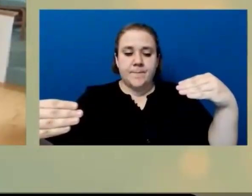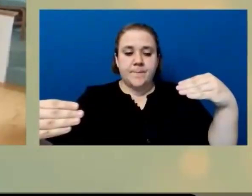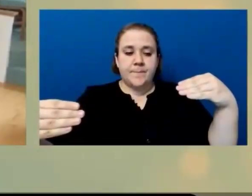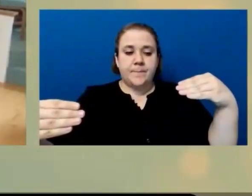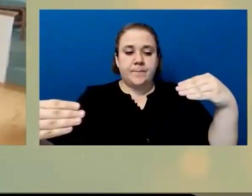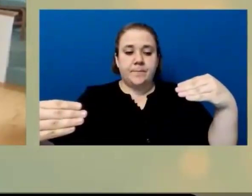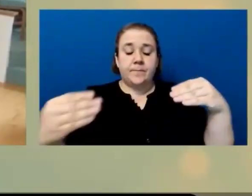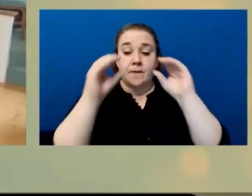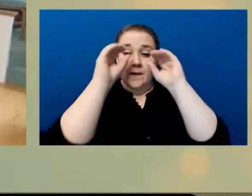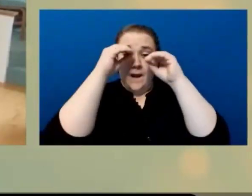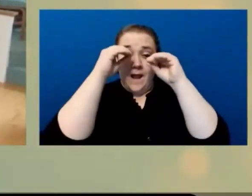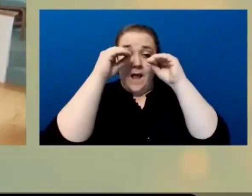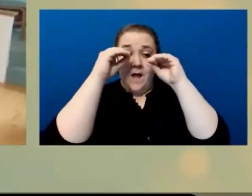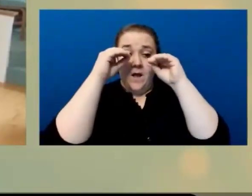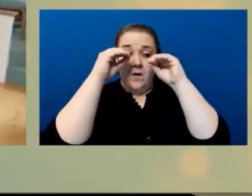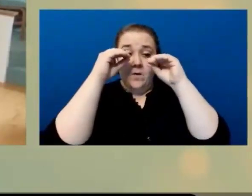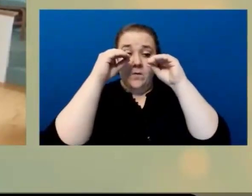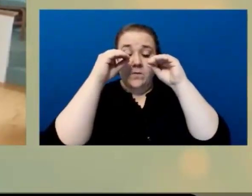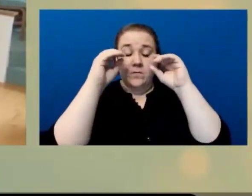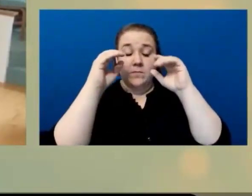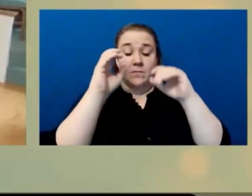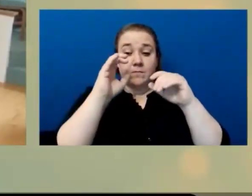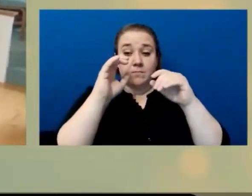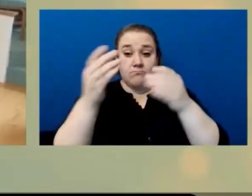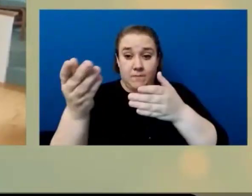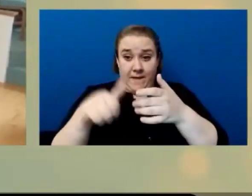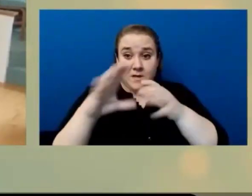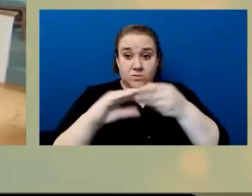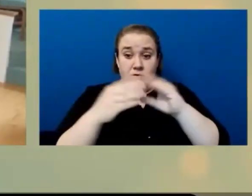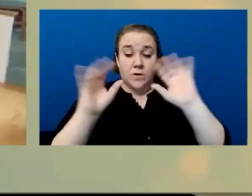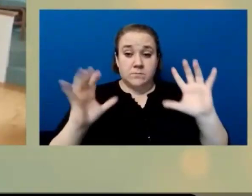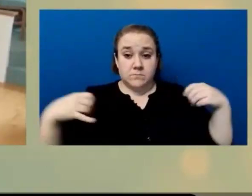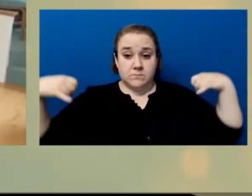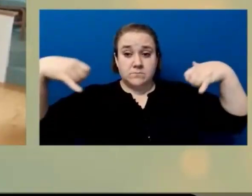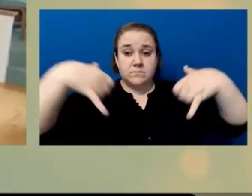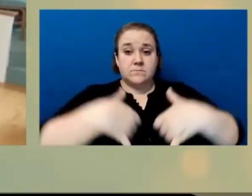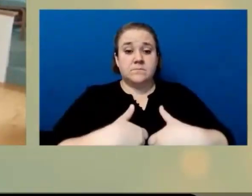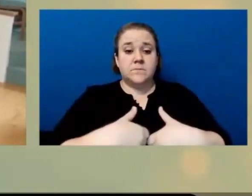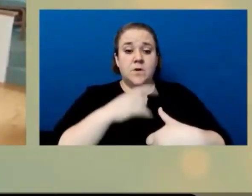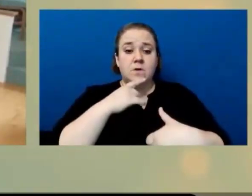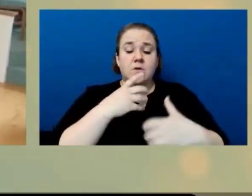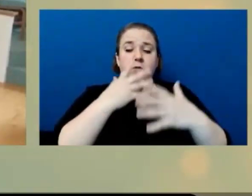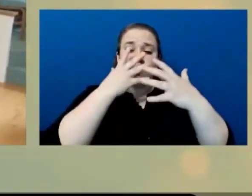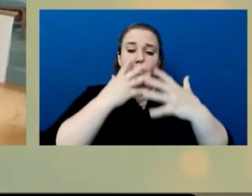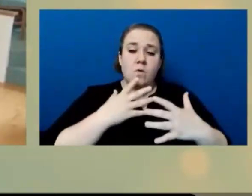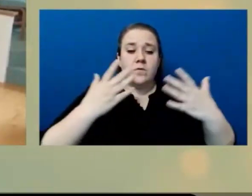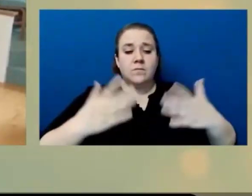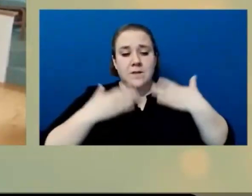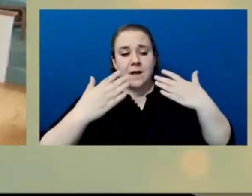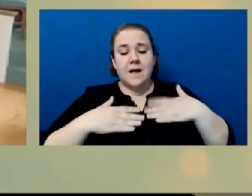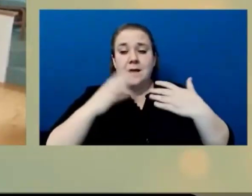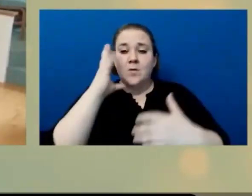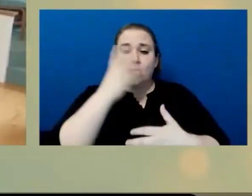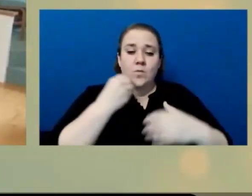And when the owl pulled his story around him, it was so full of woe and gladness, so beautiful